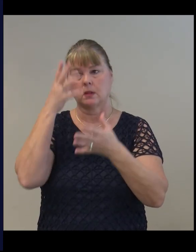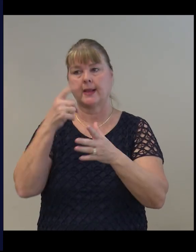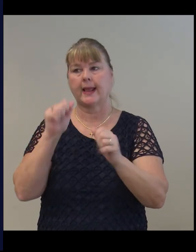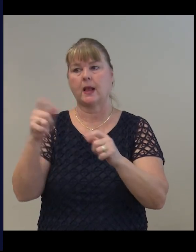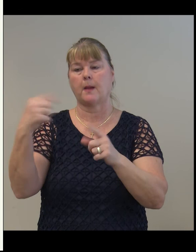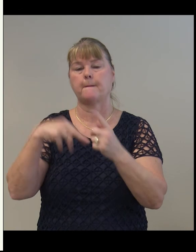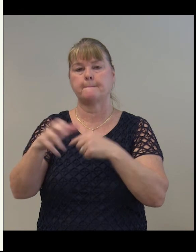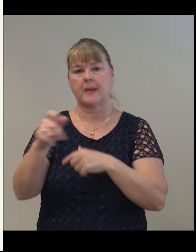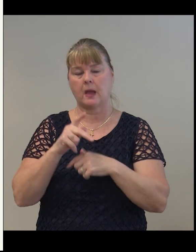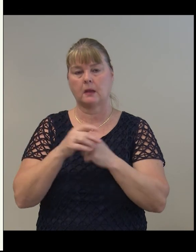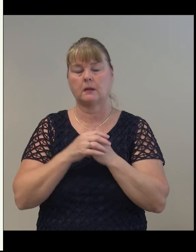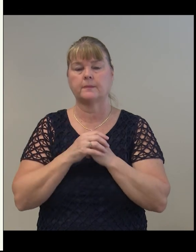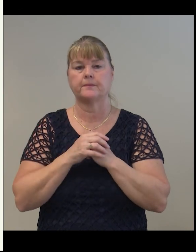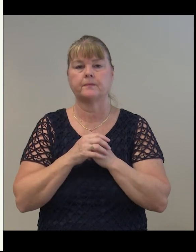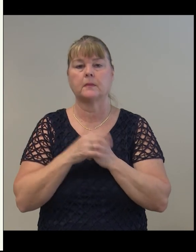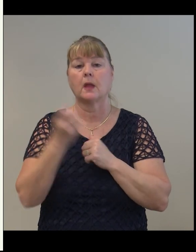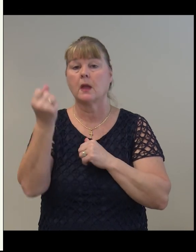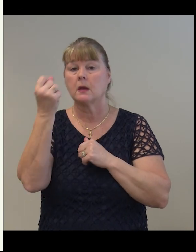which you can reenter.